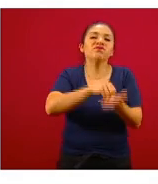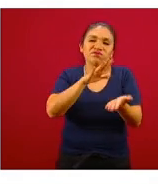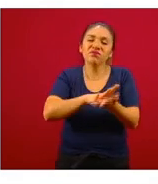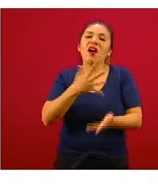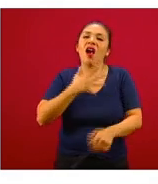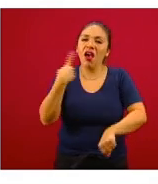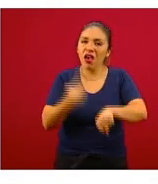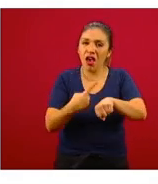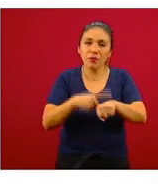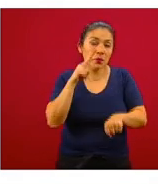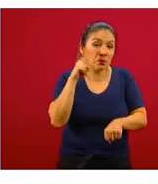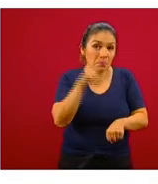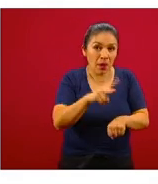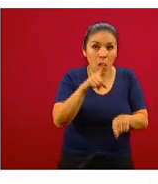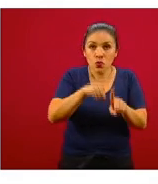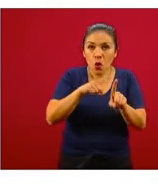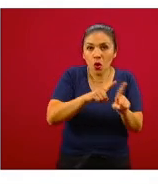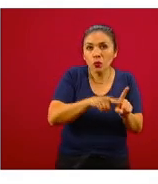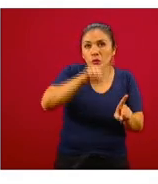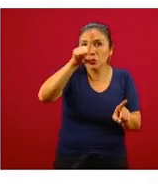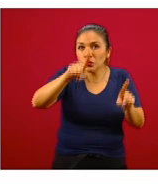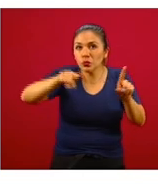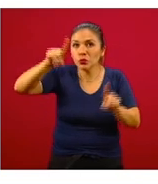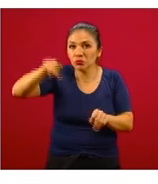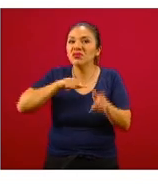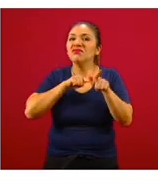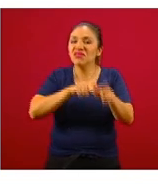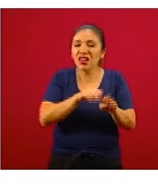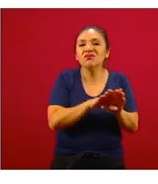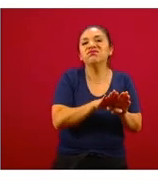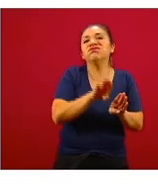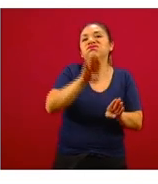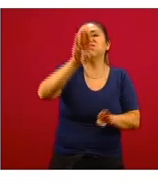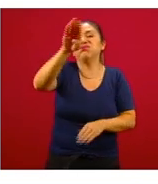Here we have the suspect case and the confirmed case distribution.